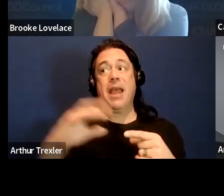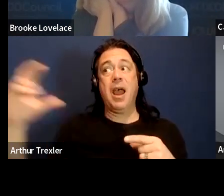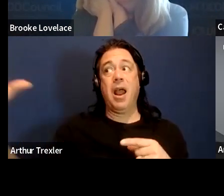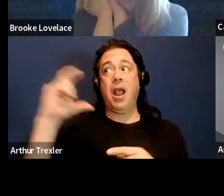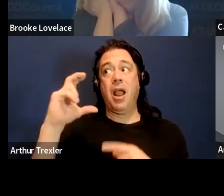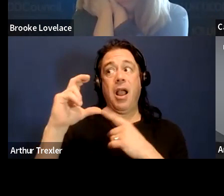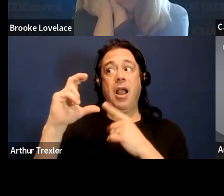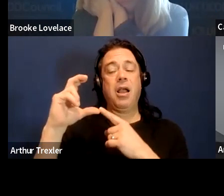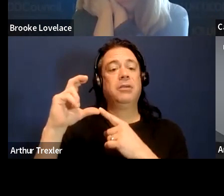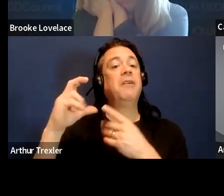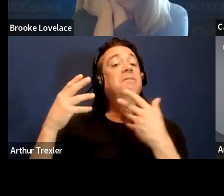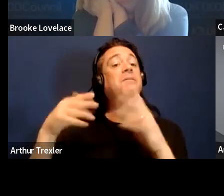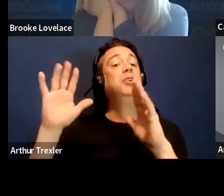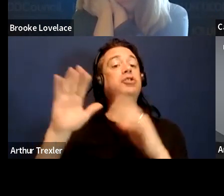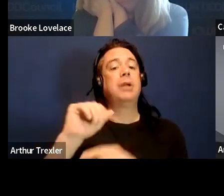in April of